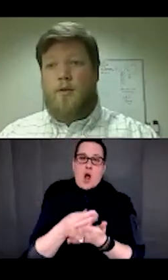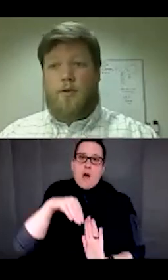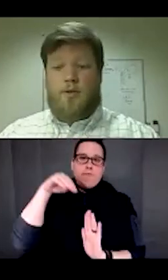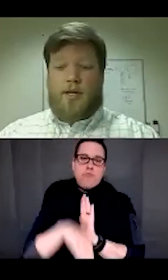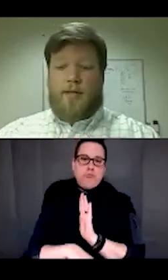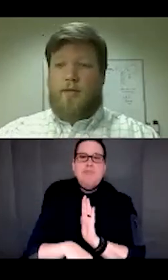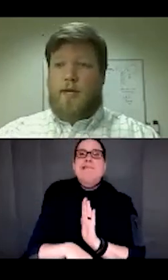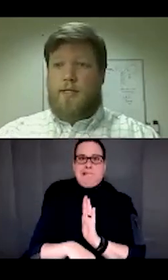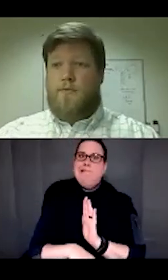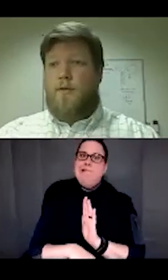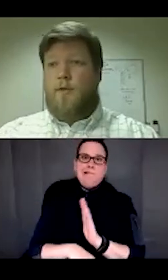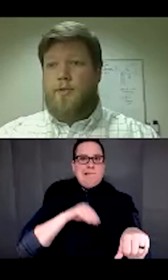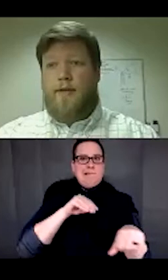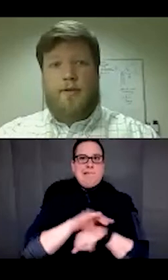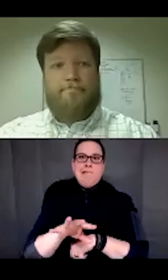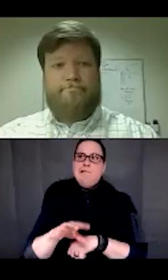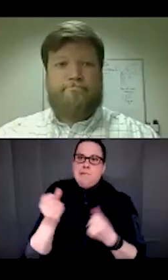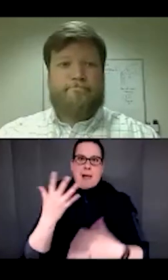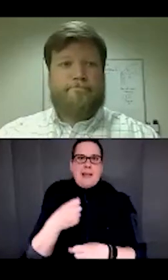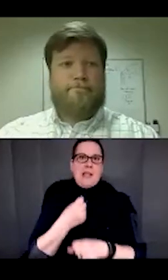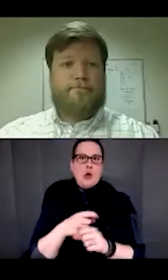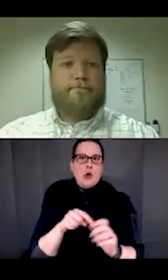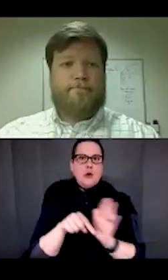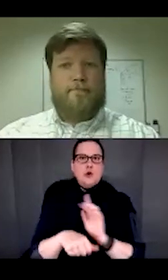the overall suicide rate in the United States for several years after.